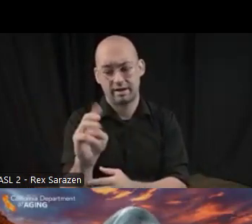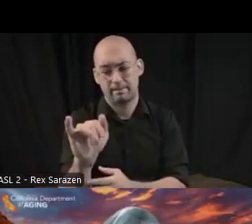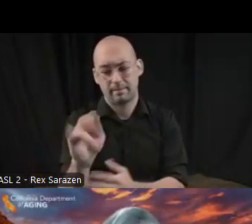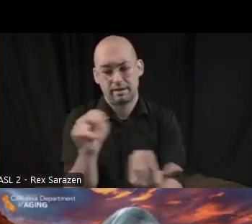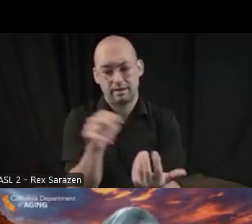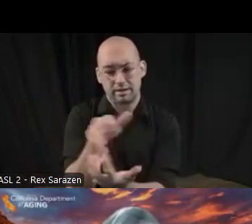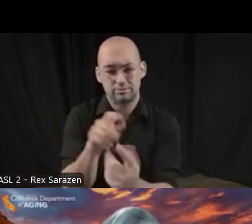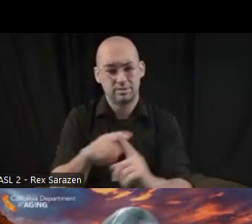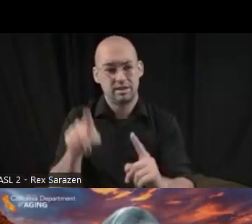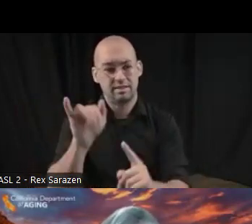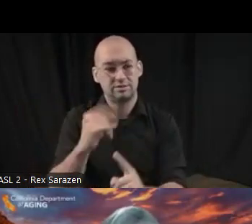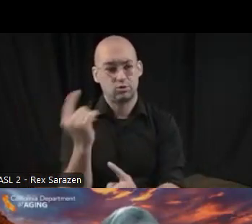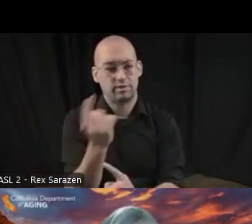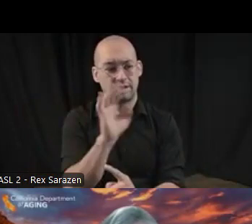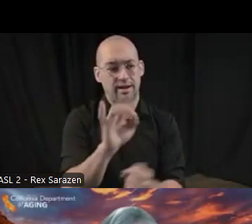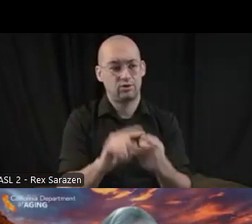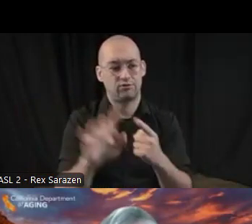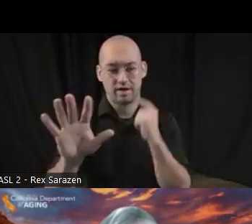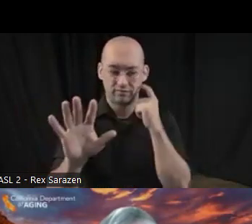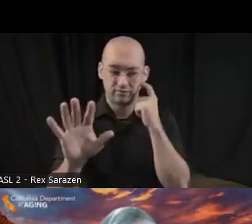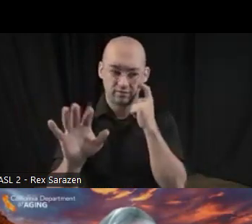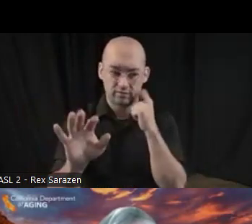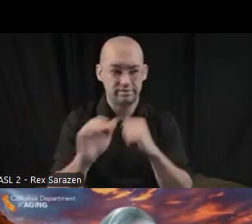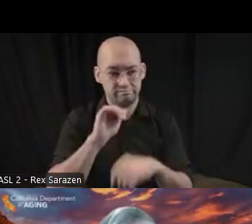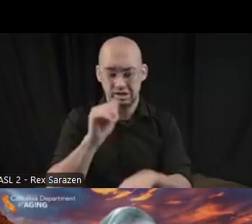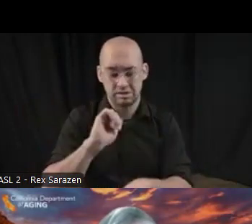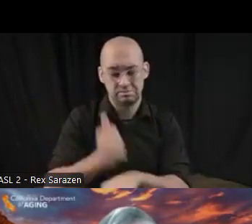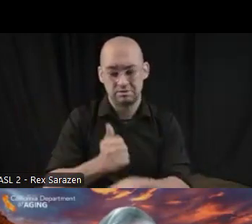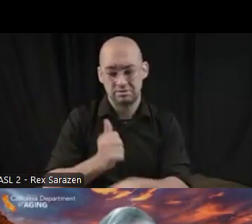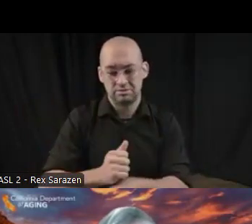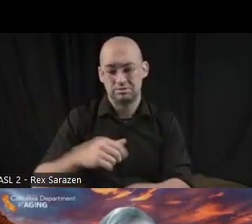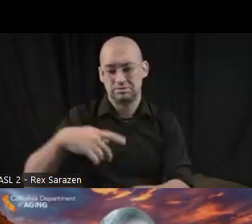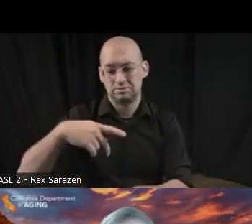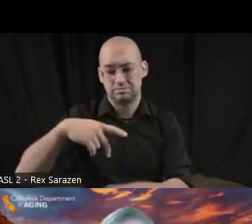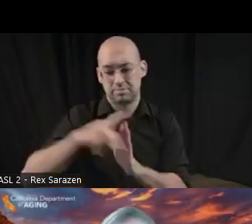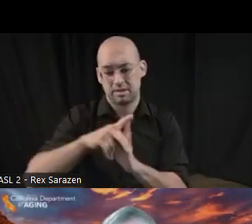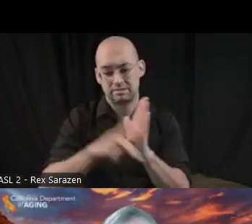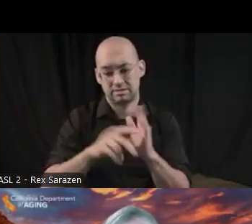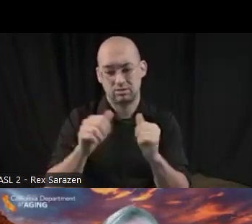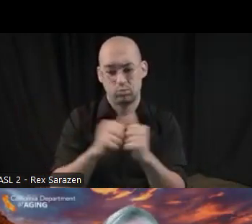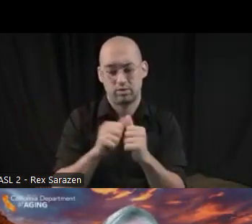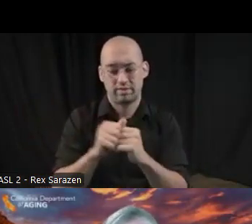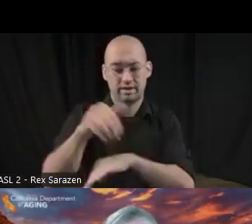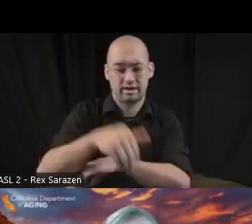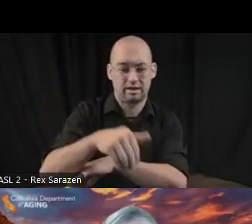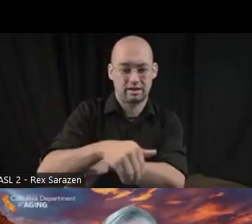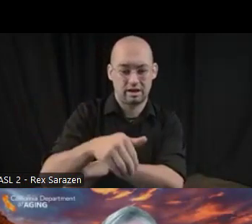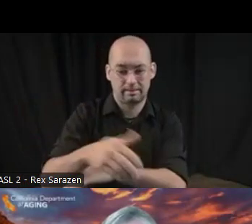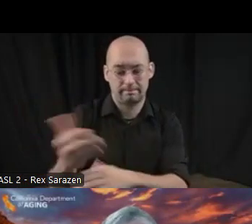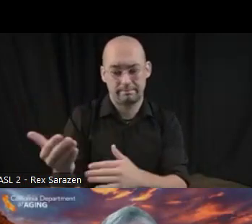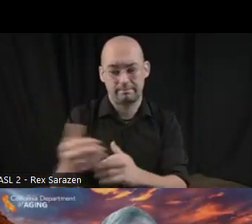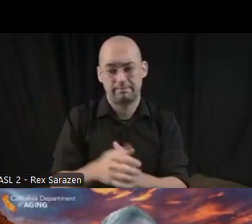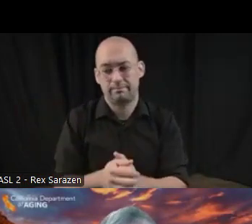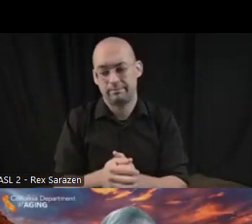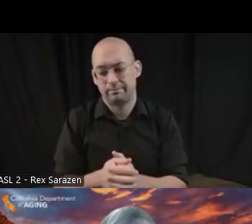to 5, right? There's not really an established policy for the PM and or knock shift if ICE were to show up. And so the other ones,